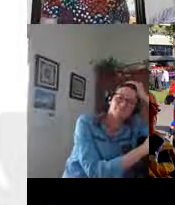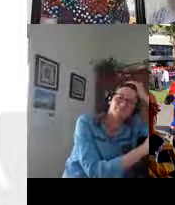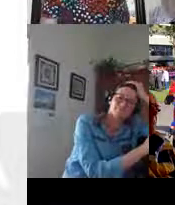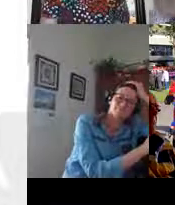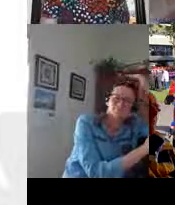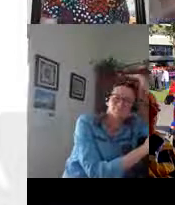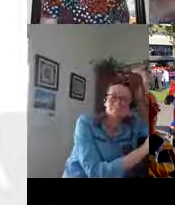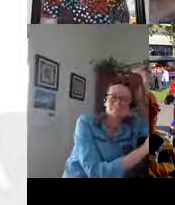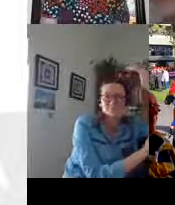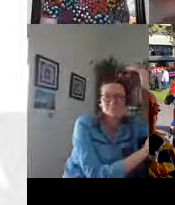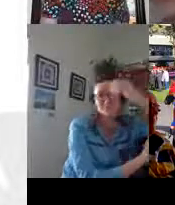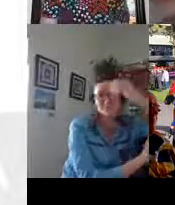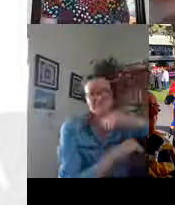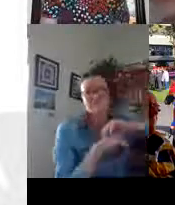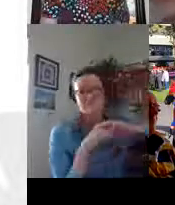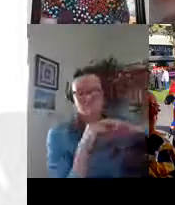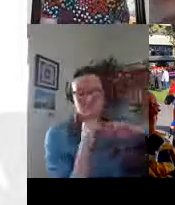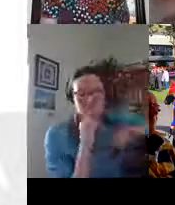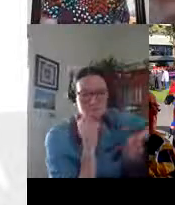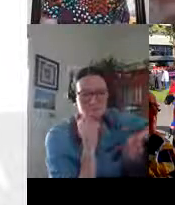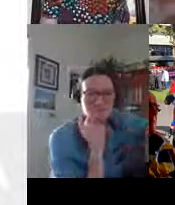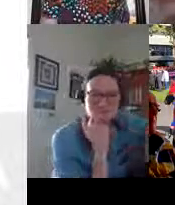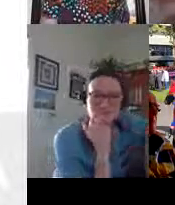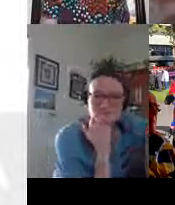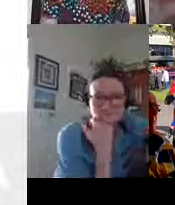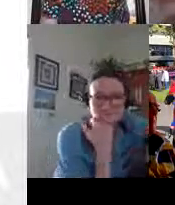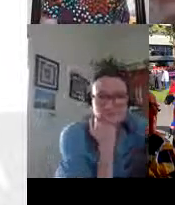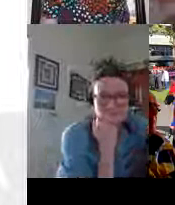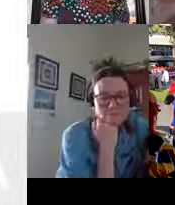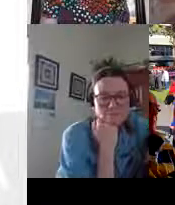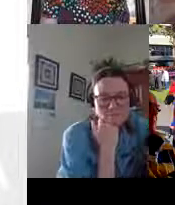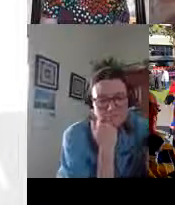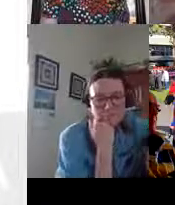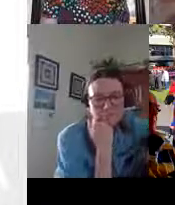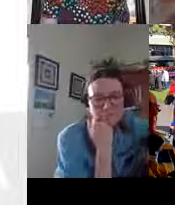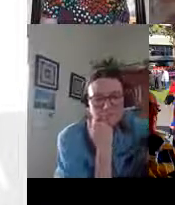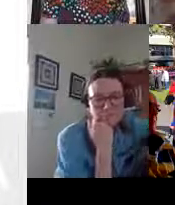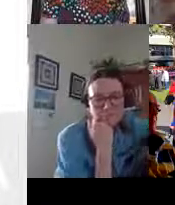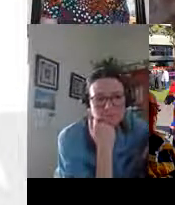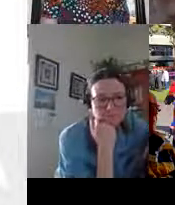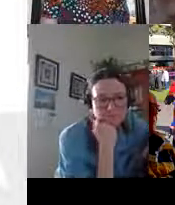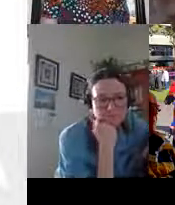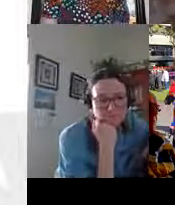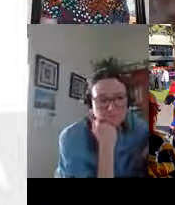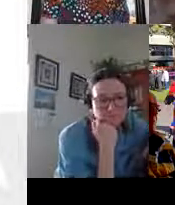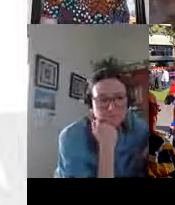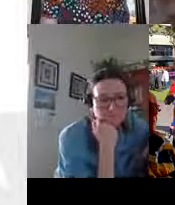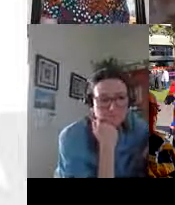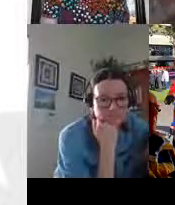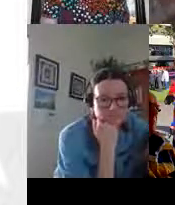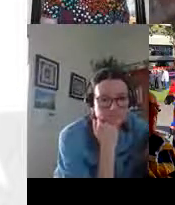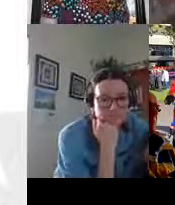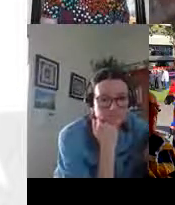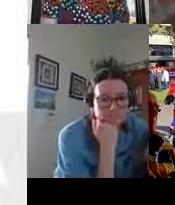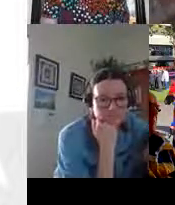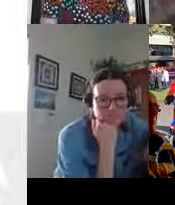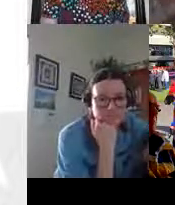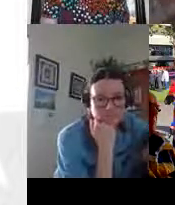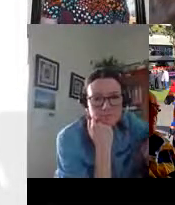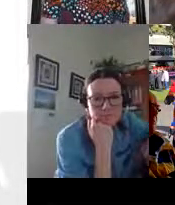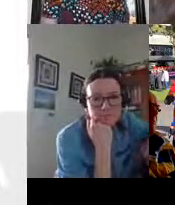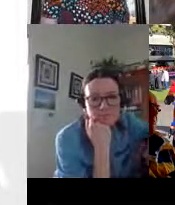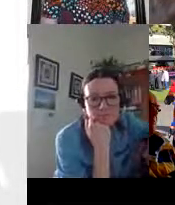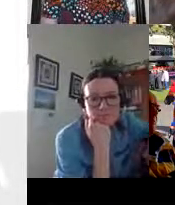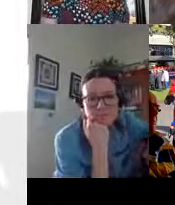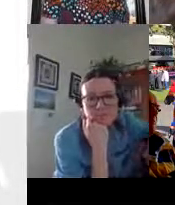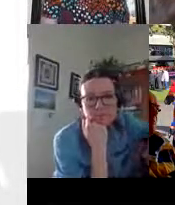Victoria. Some will have many more NIMIs than the five shown there. But you can supply excess power from